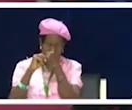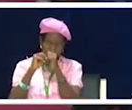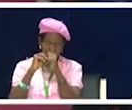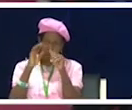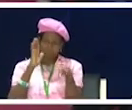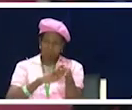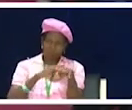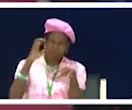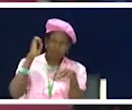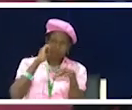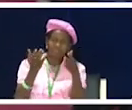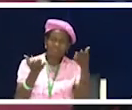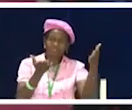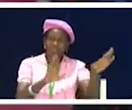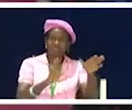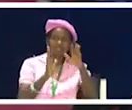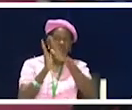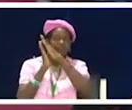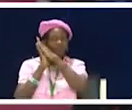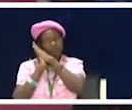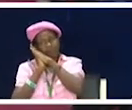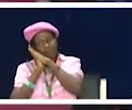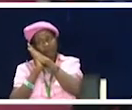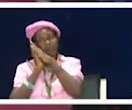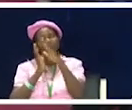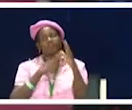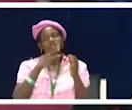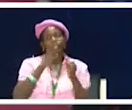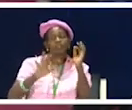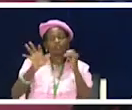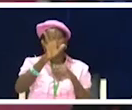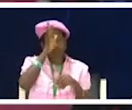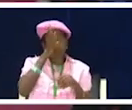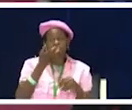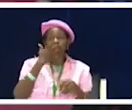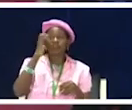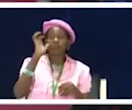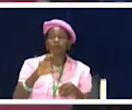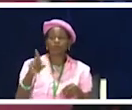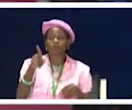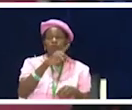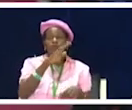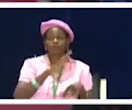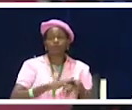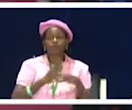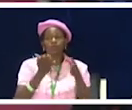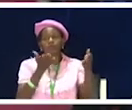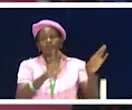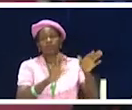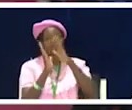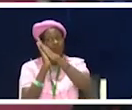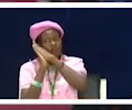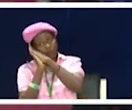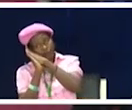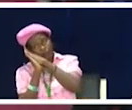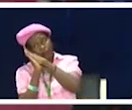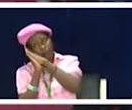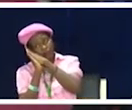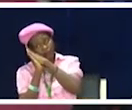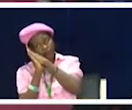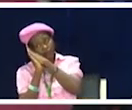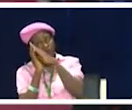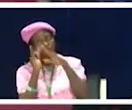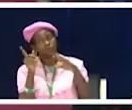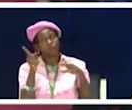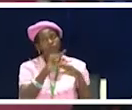on his deathbed. And if your father curses you on his deathbed, you